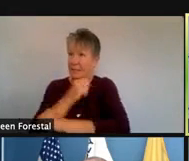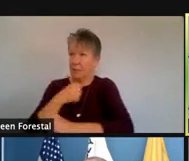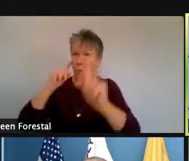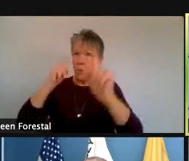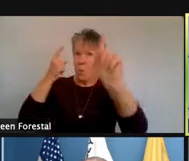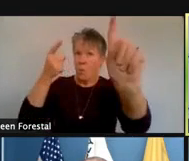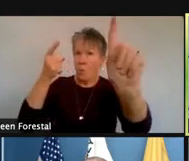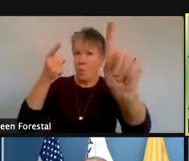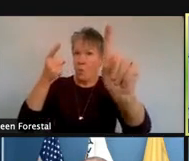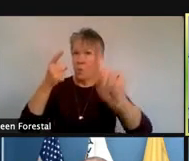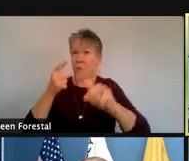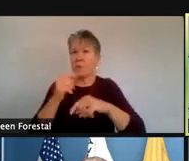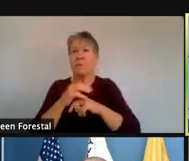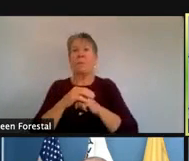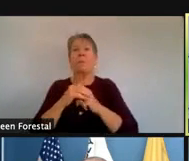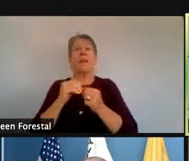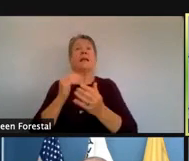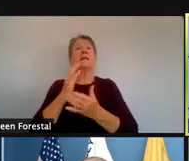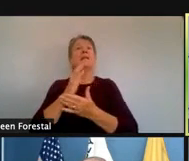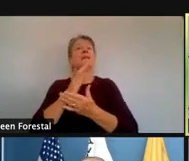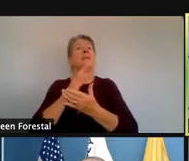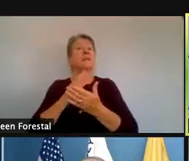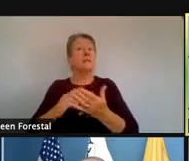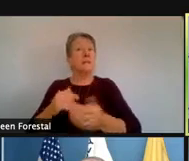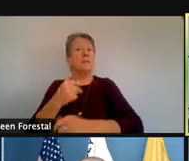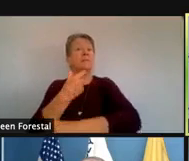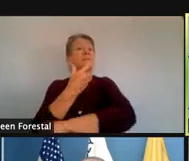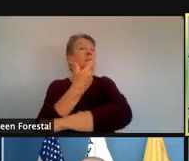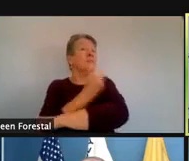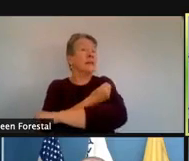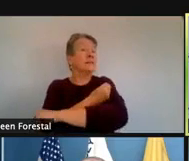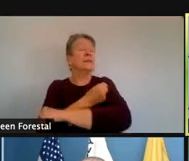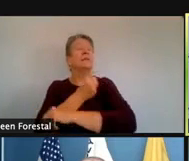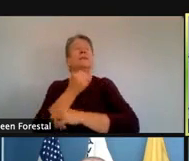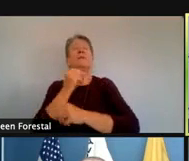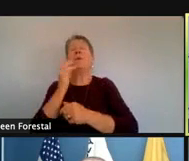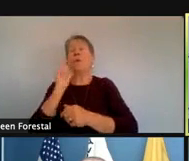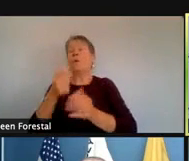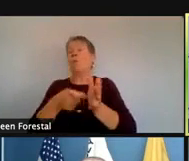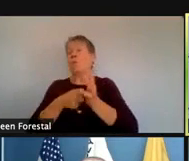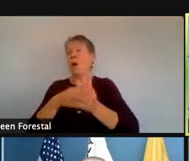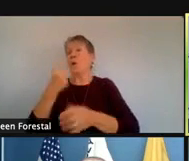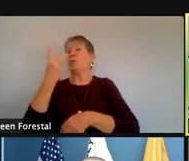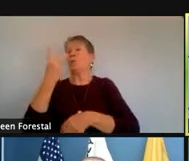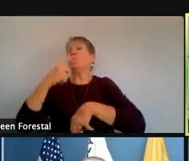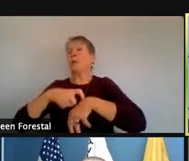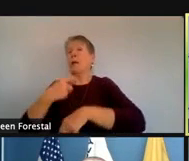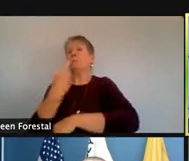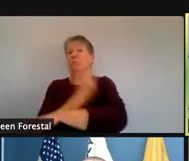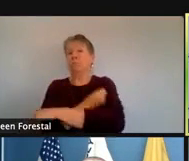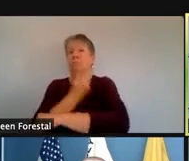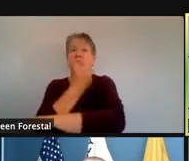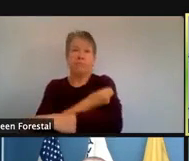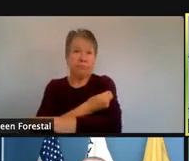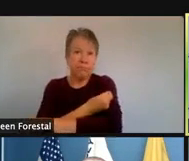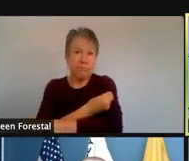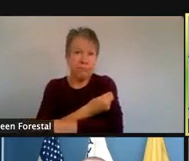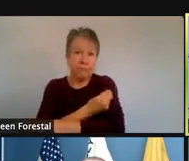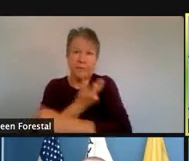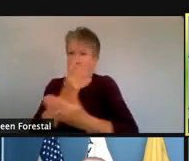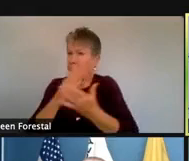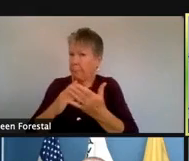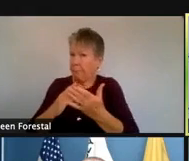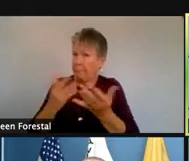a 2-dose regimen 21 to 28 days apart. Some of the